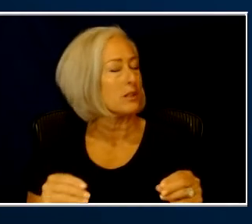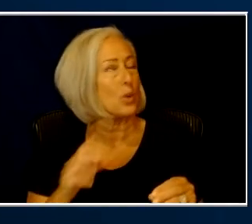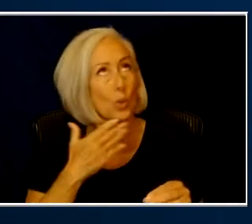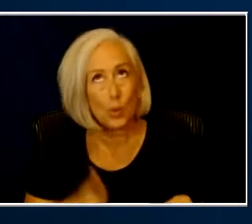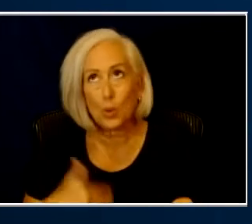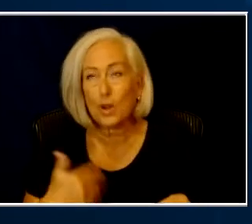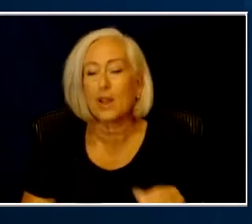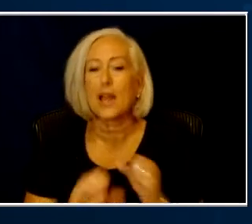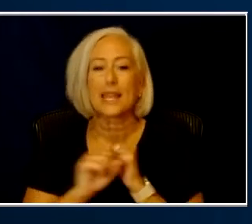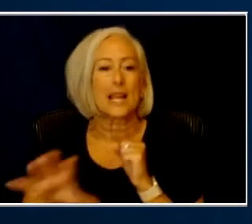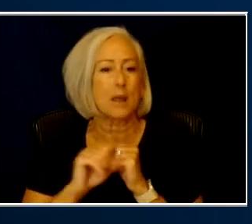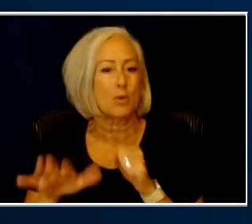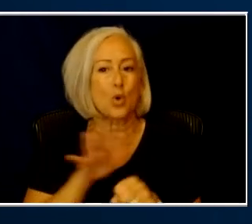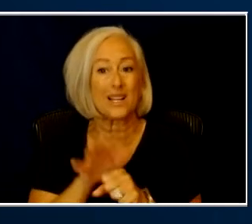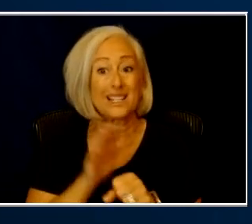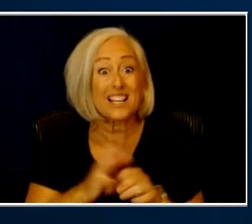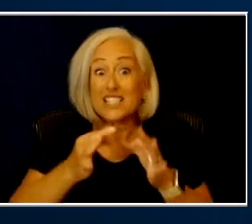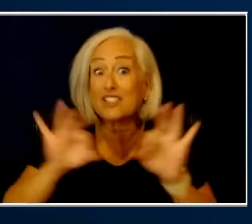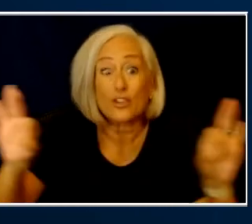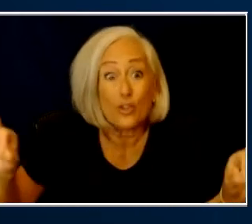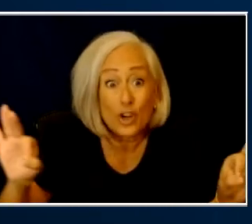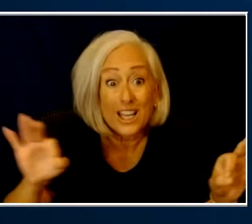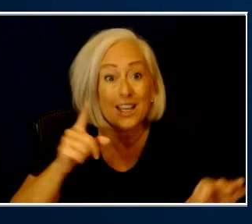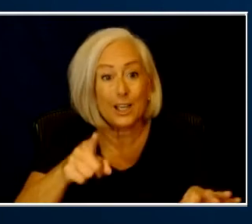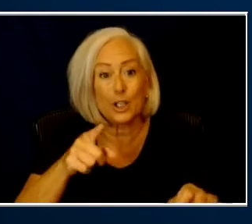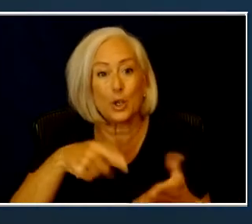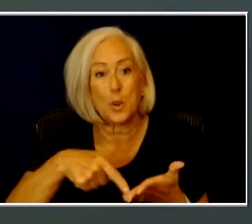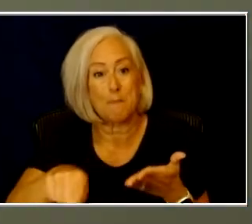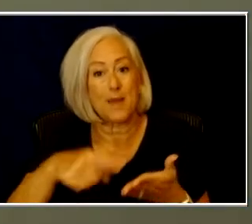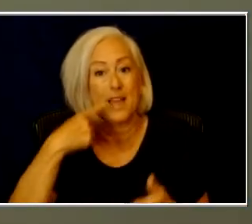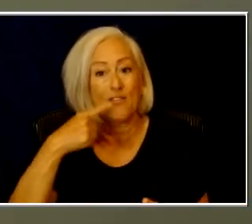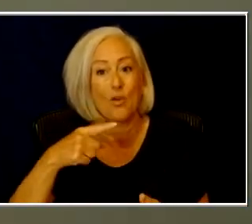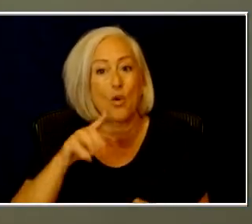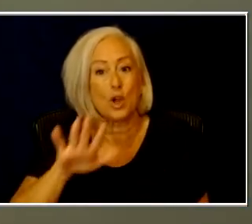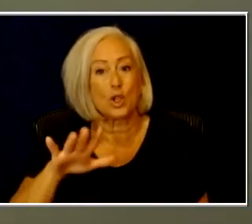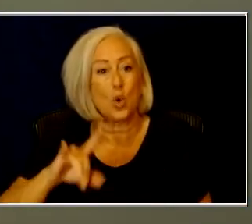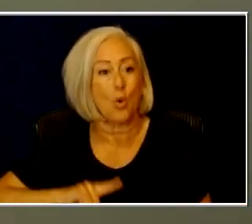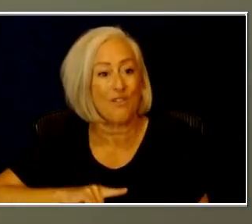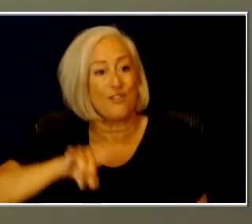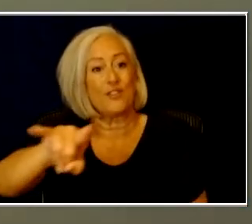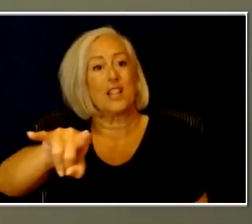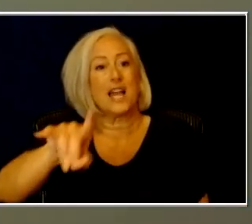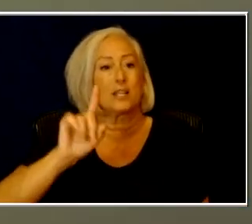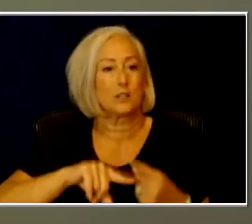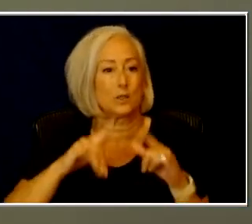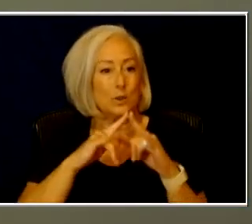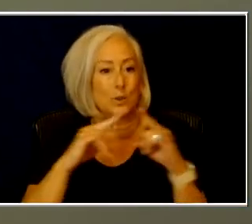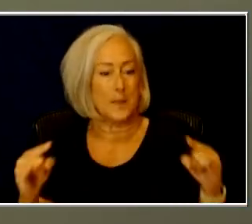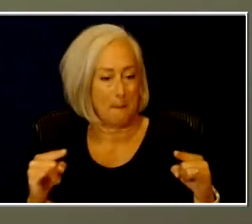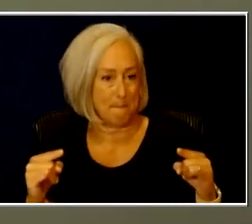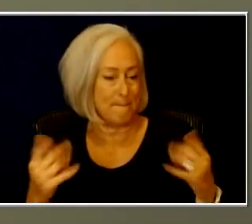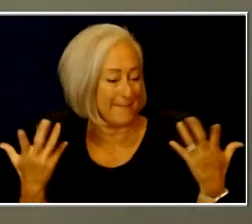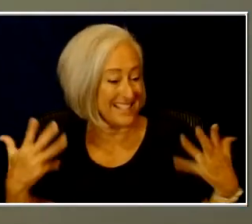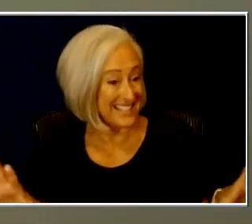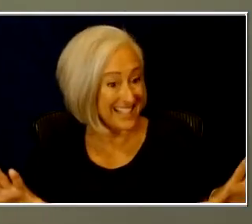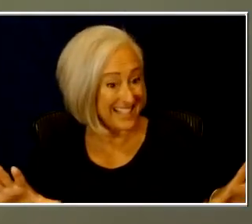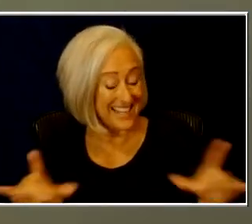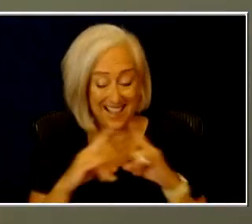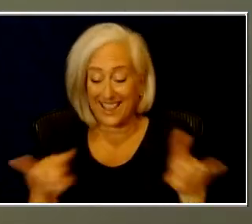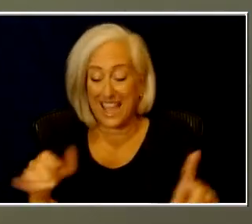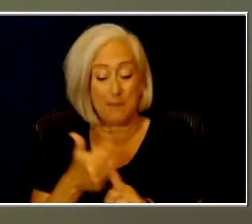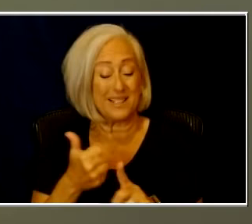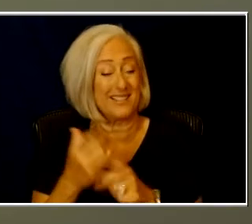about it. It's free. All you have to pay for is your flight to get out there, but it's completely free. And it is